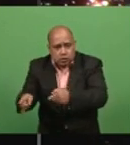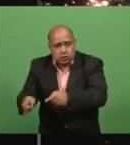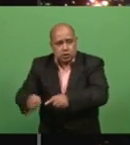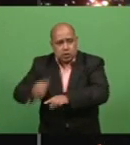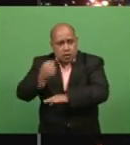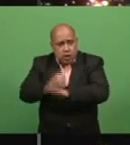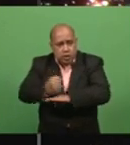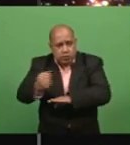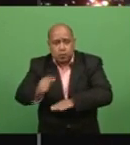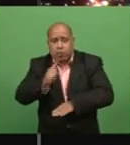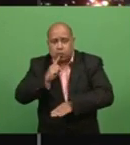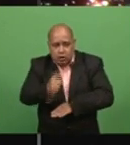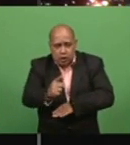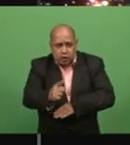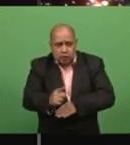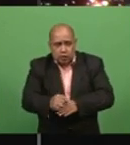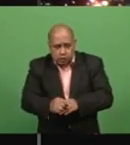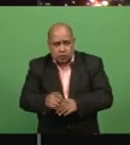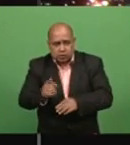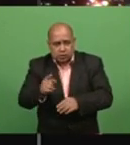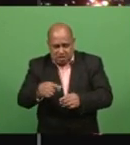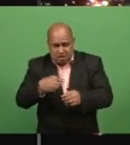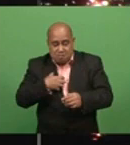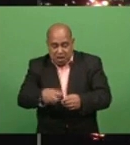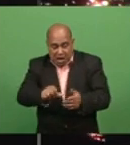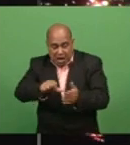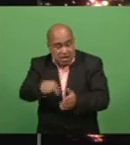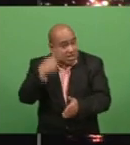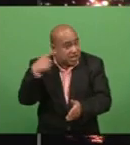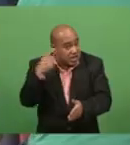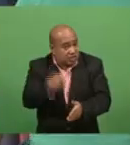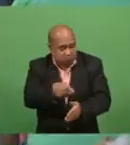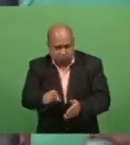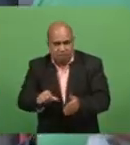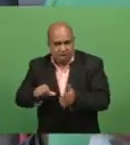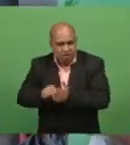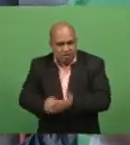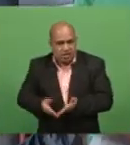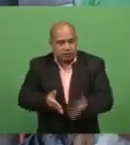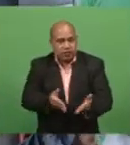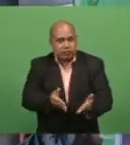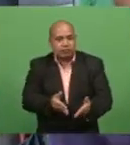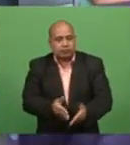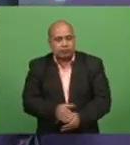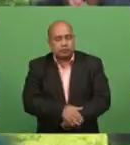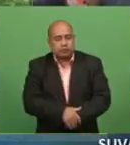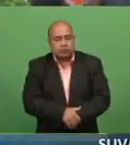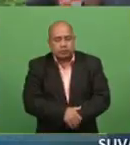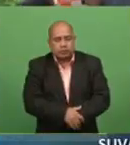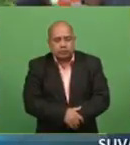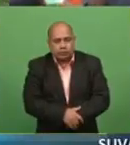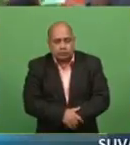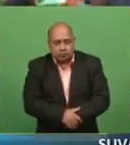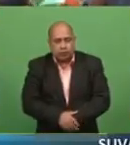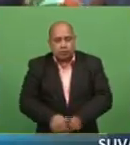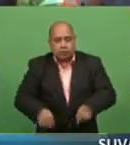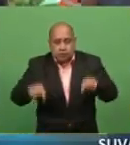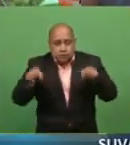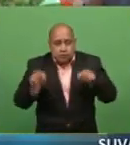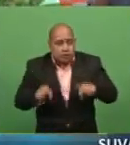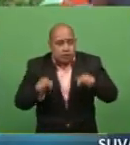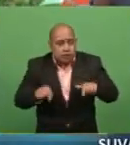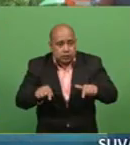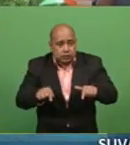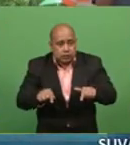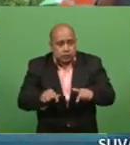hand in making tough choices. Edwin Nund reports. It's this sort of public behavior that has